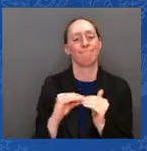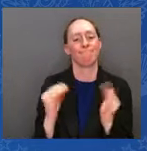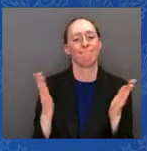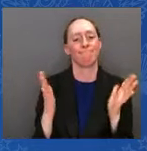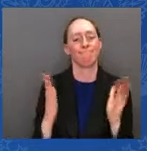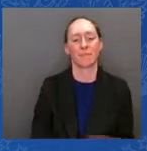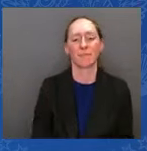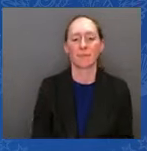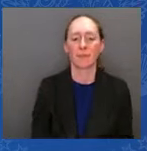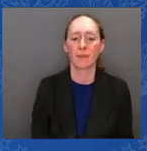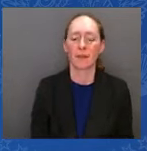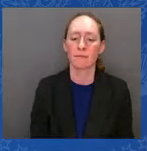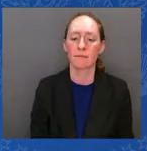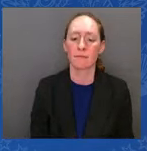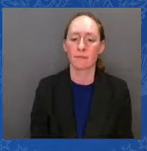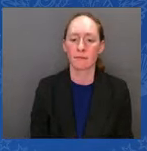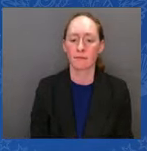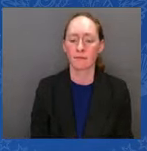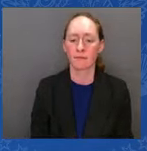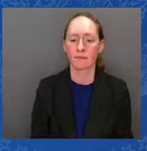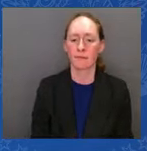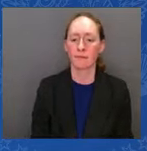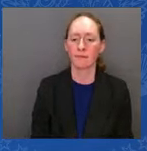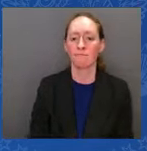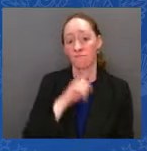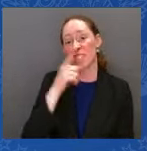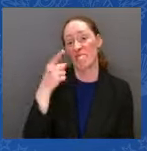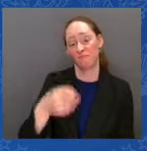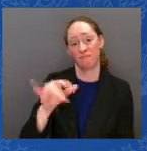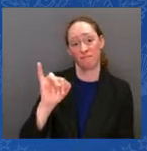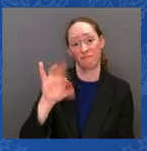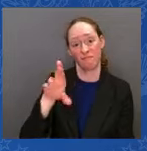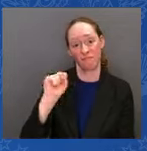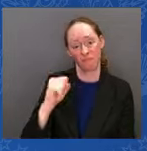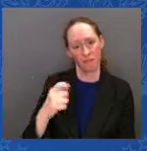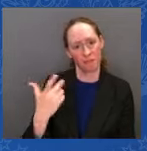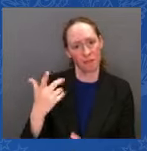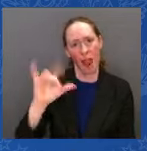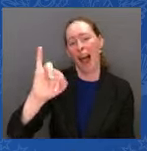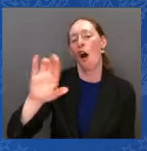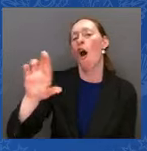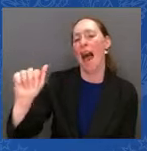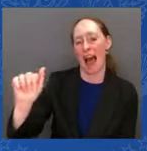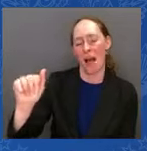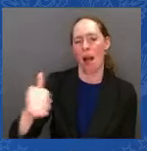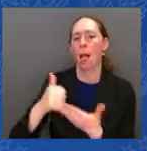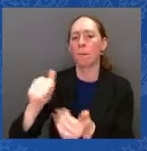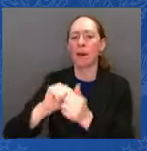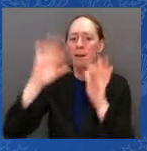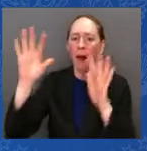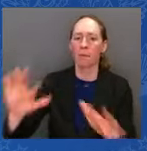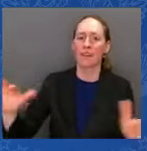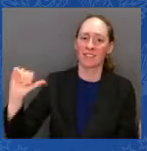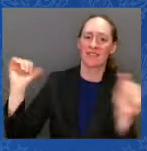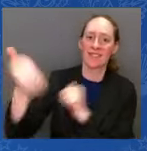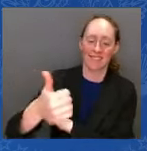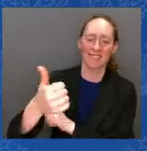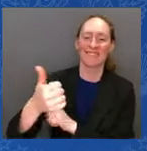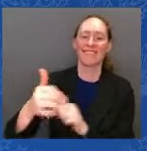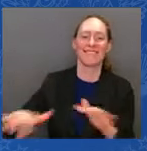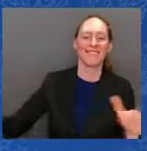biggest investment in fighting climate change anywhere in the history of the world. And it's creating tens of thousands of jobs